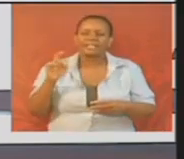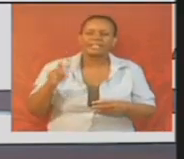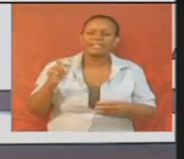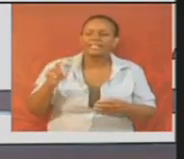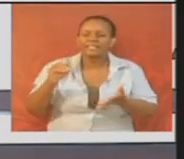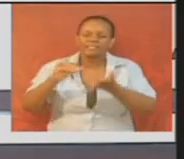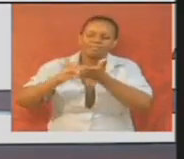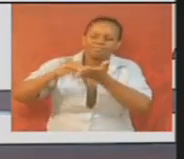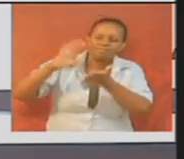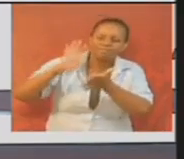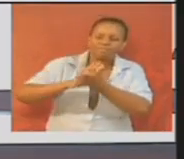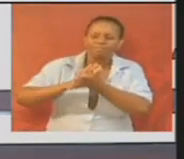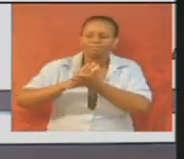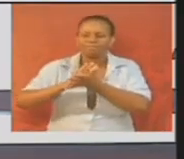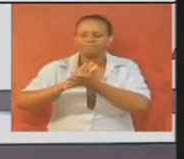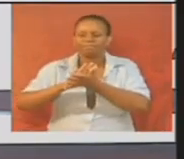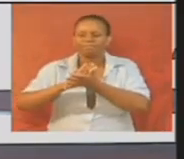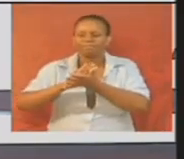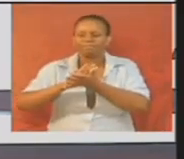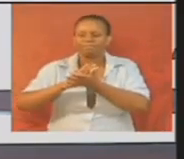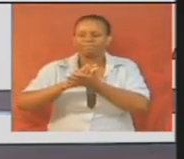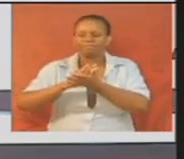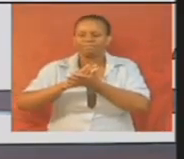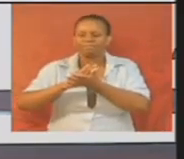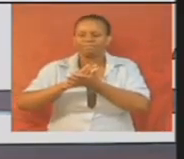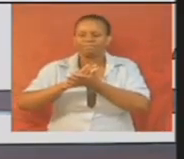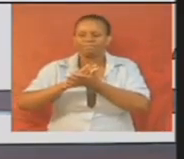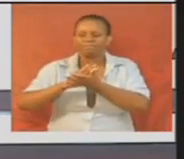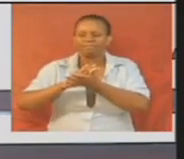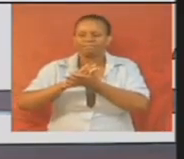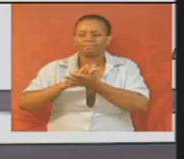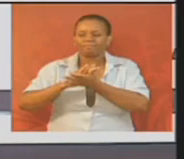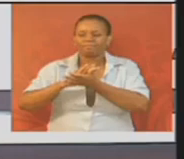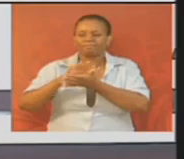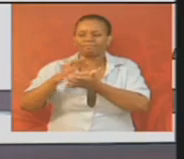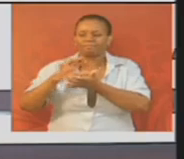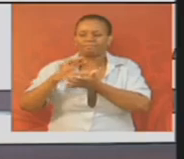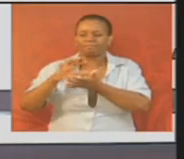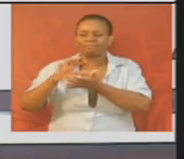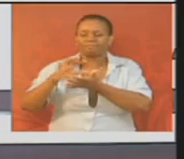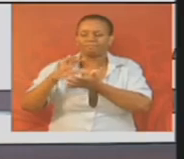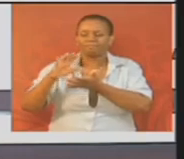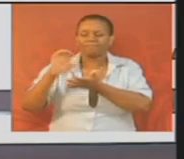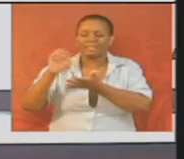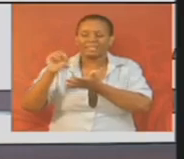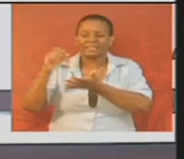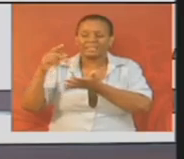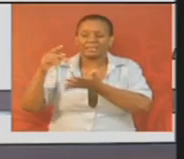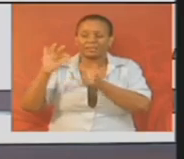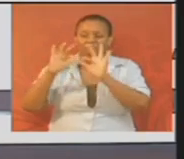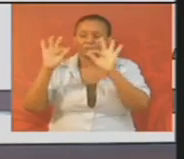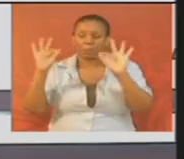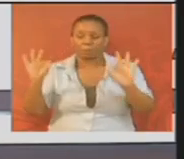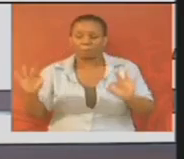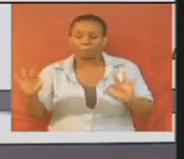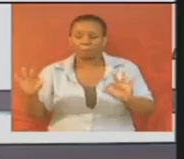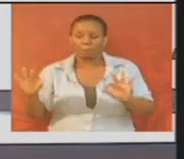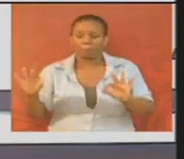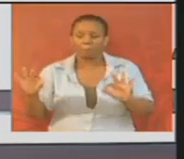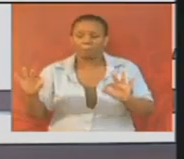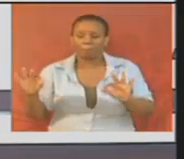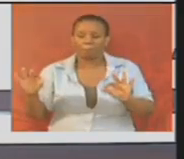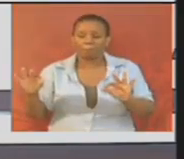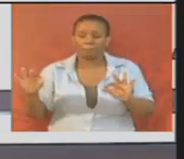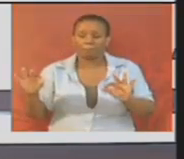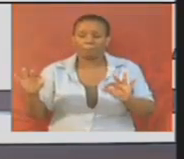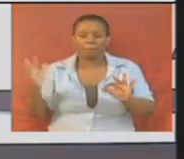vaccine, because these regulatory standards ensure that vaccines are indeed safe, and the